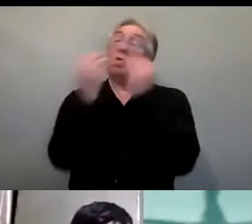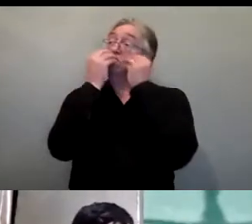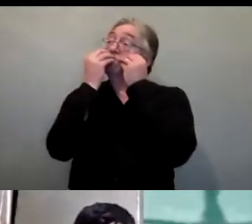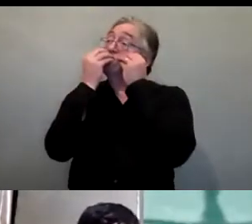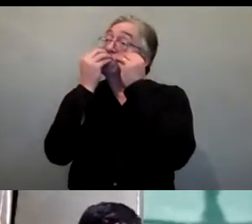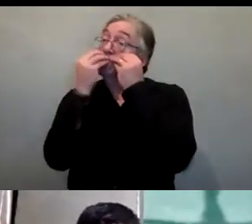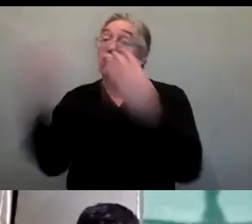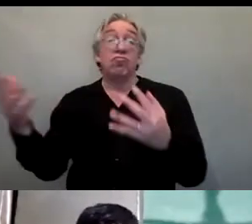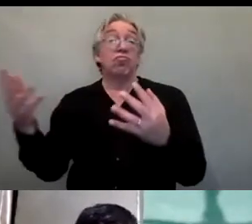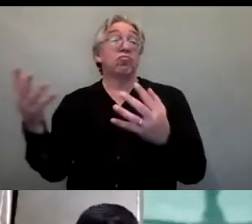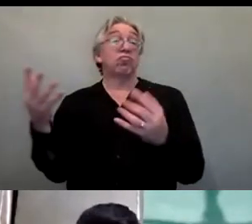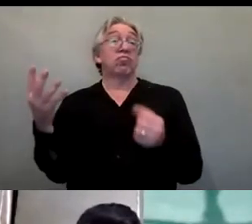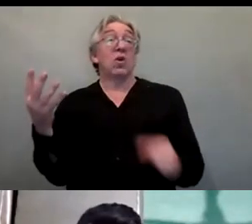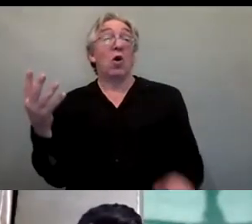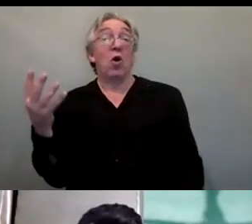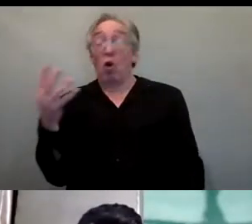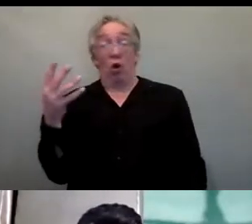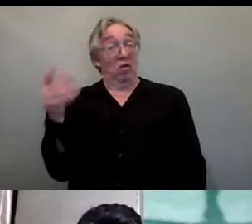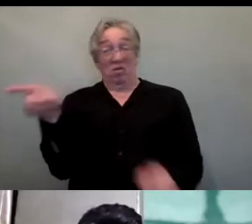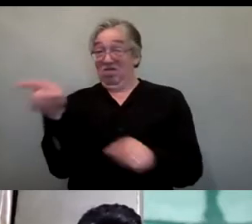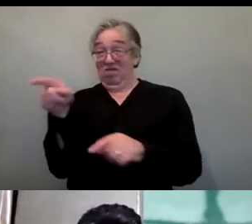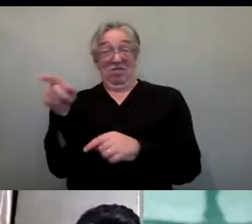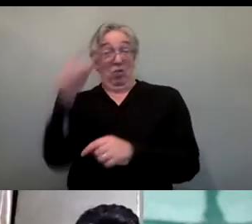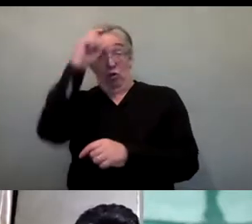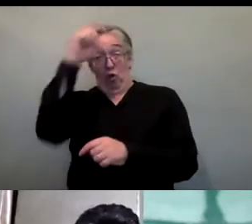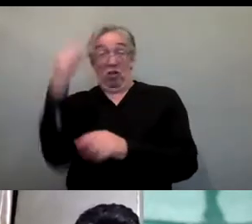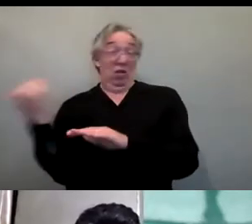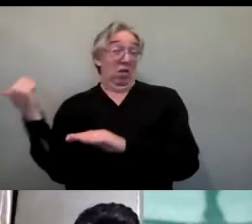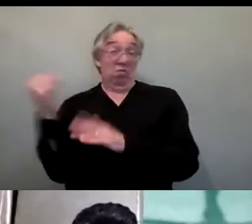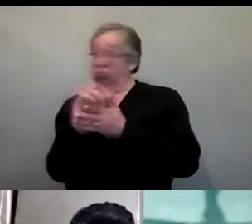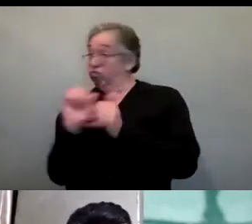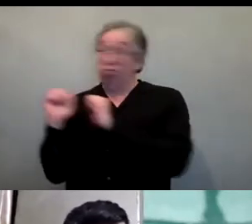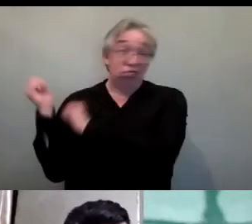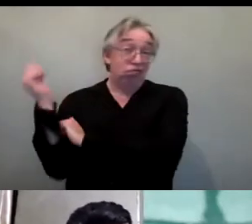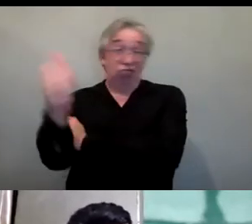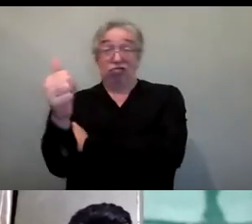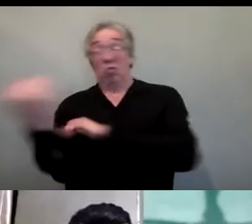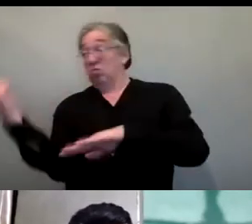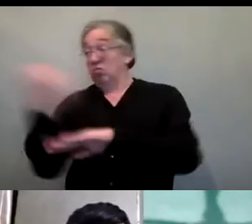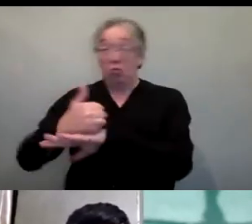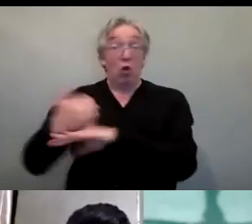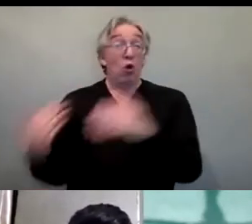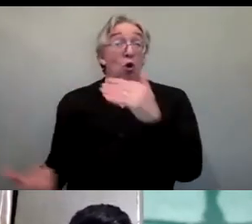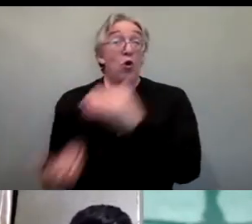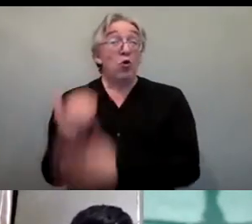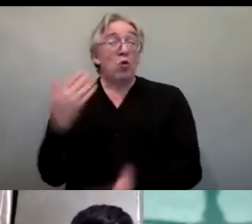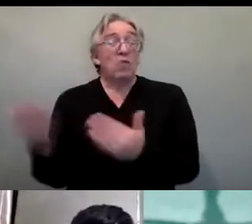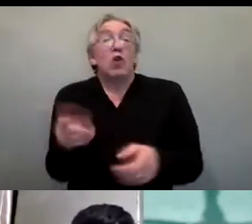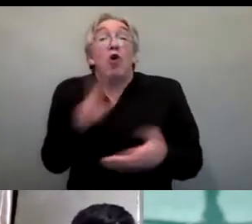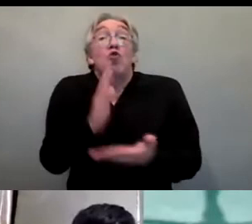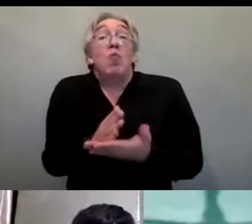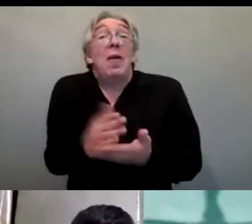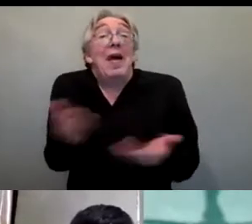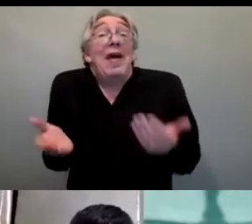they were like the pioneers of creating new services for persons with disabilities. That can be easily done. It works.